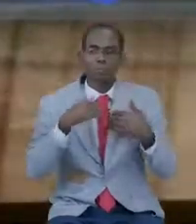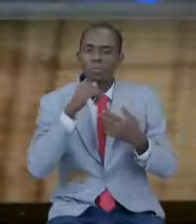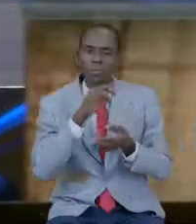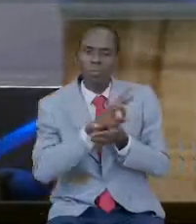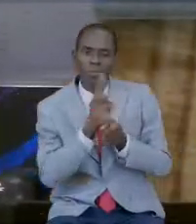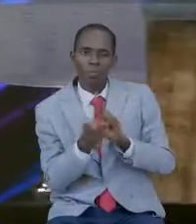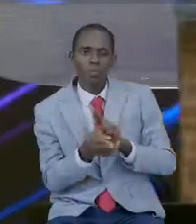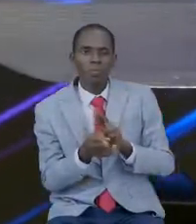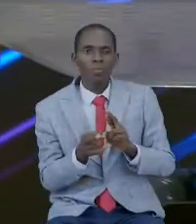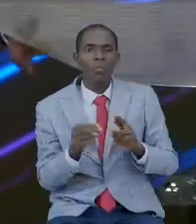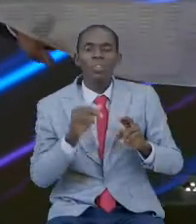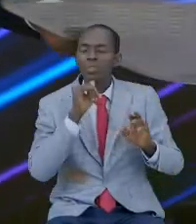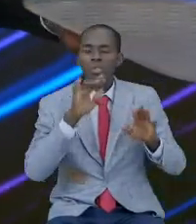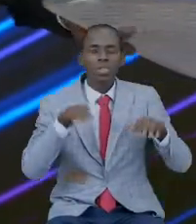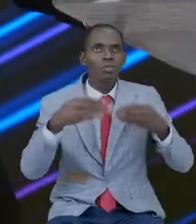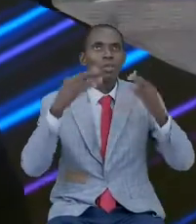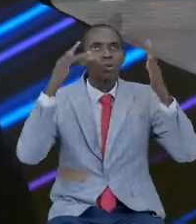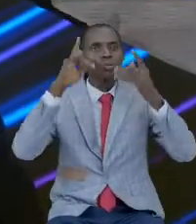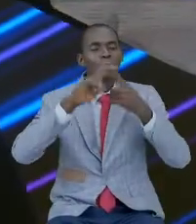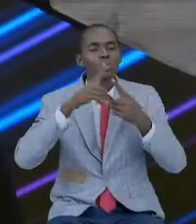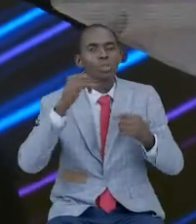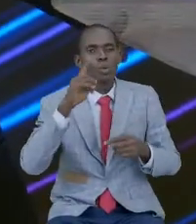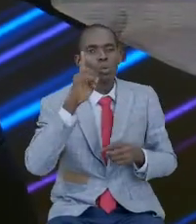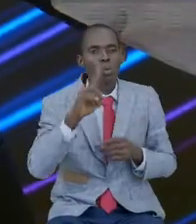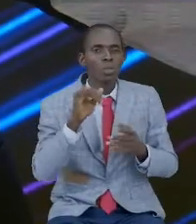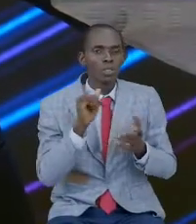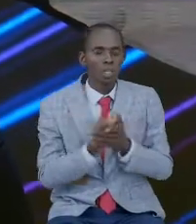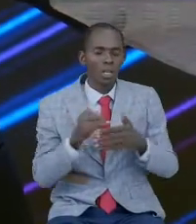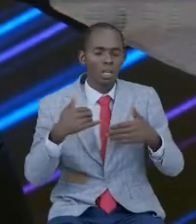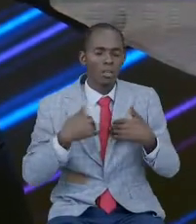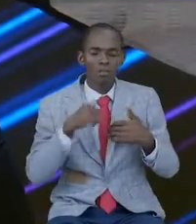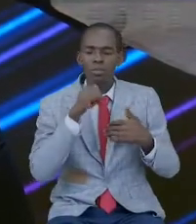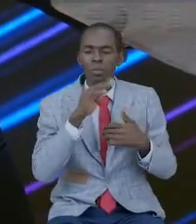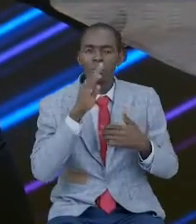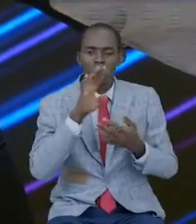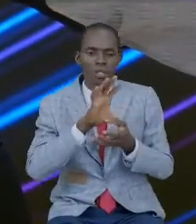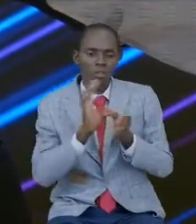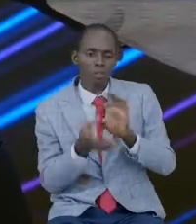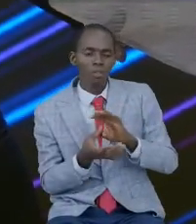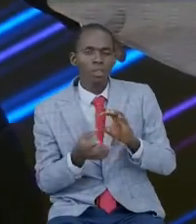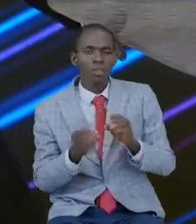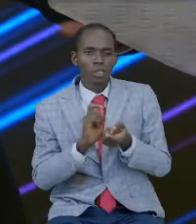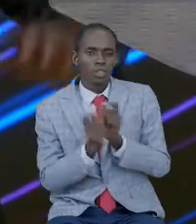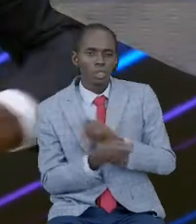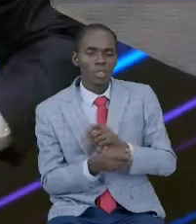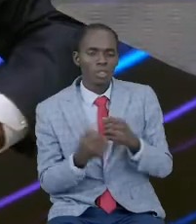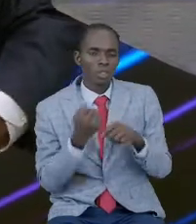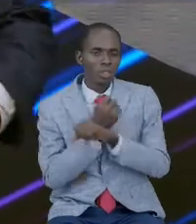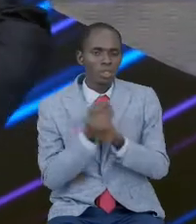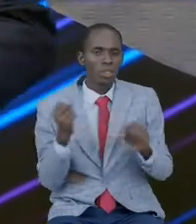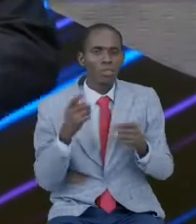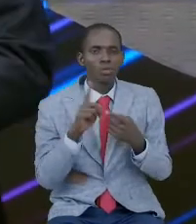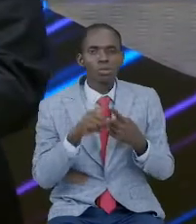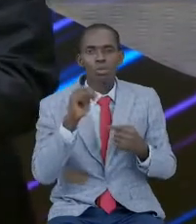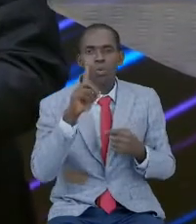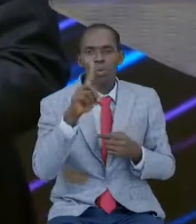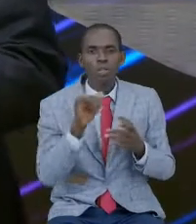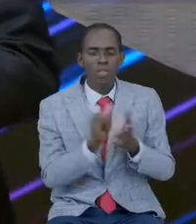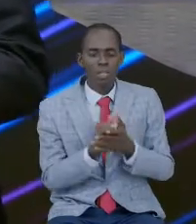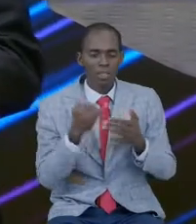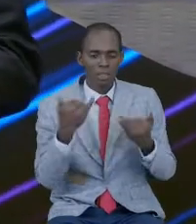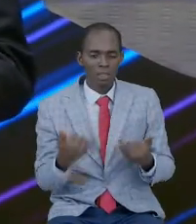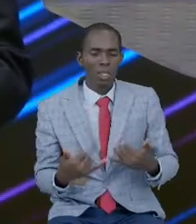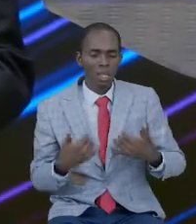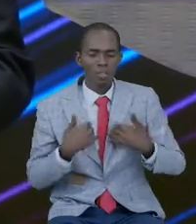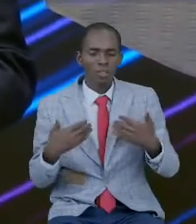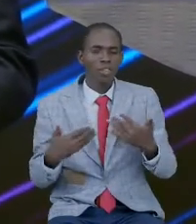one who has not been converted, to the one who does not have a new life in Christ, to the one who, I'm doing